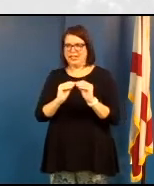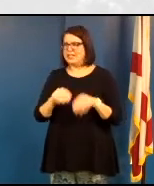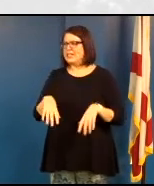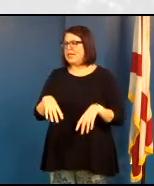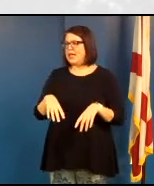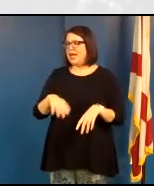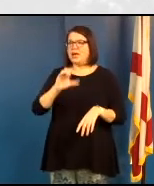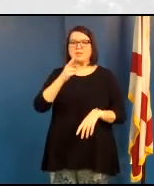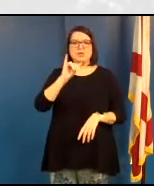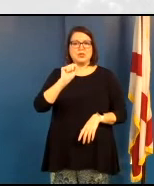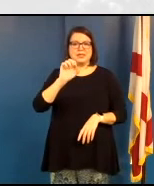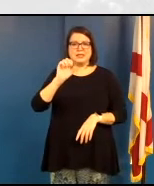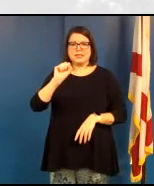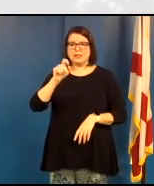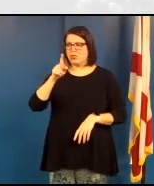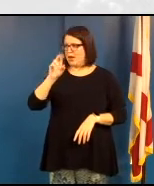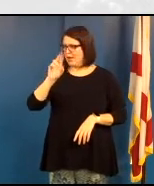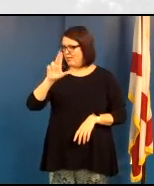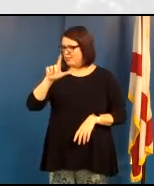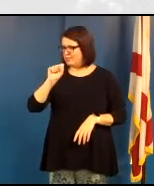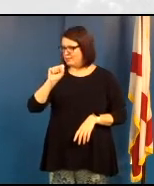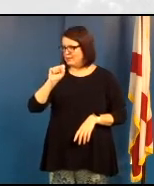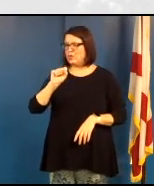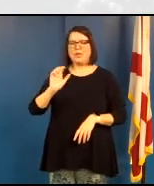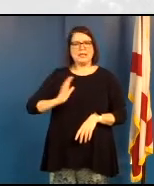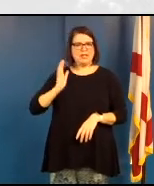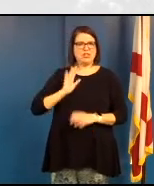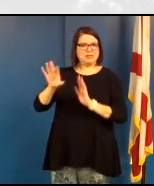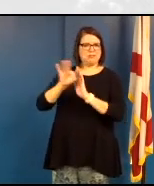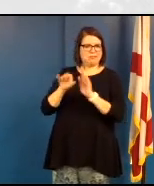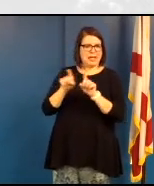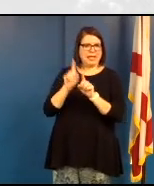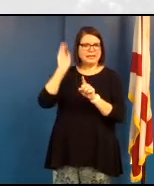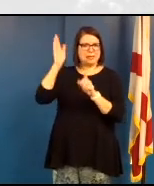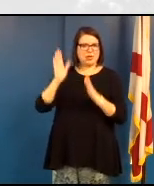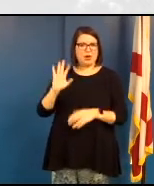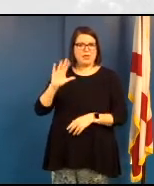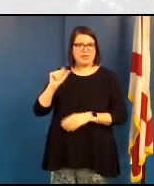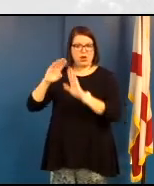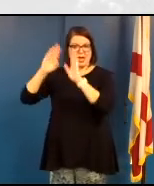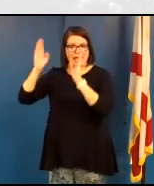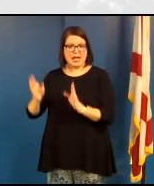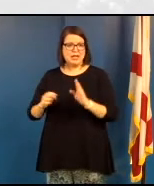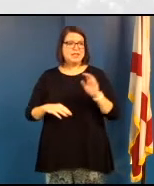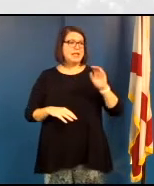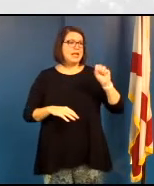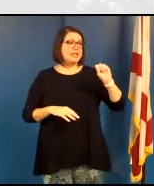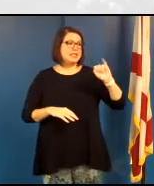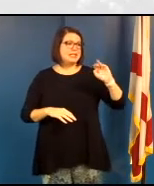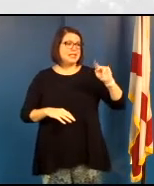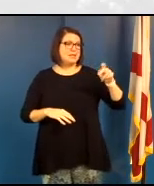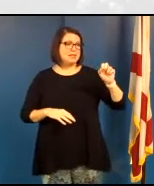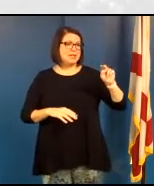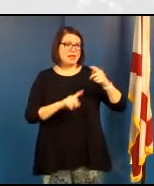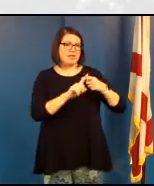Sprouse was officially chosen as Speaker of the Florida House for the next 2 years, and then Wilton Simpson of Pasco County was chosen